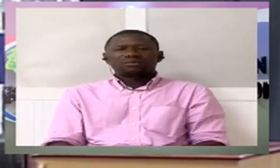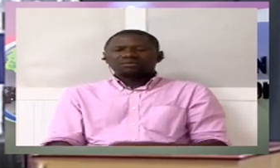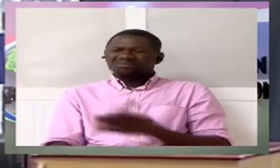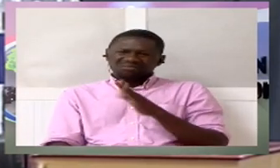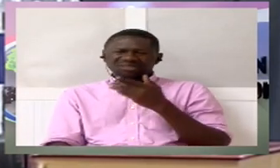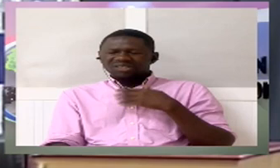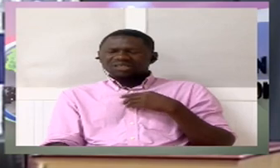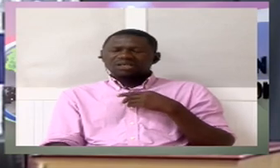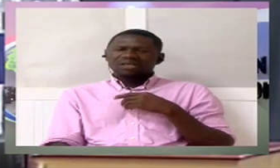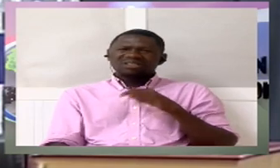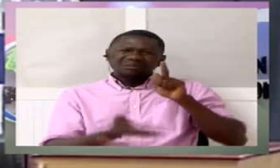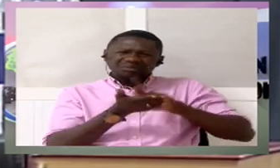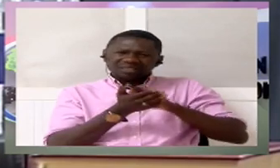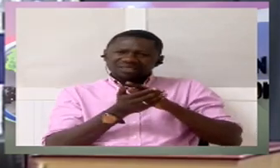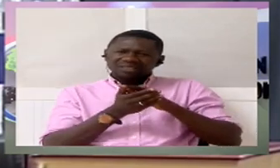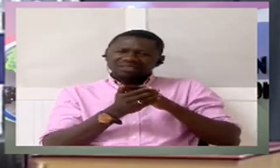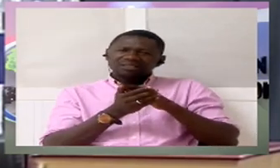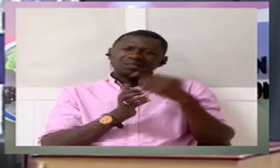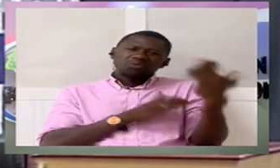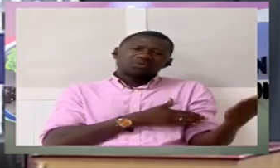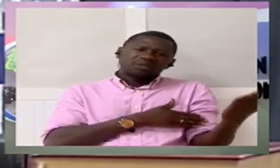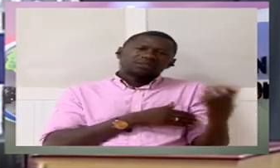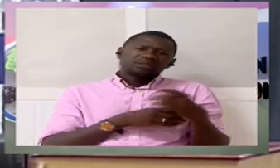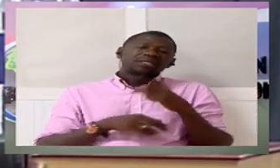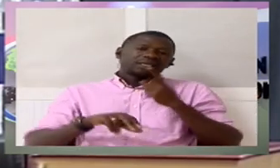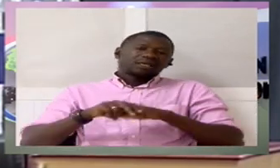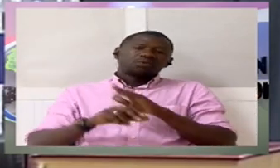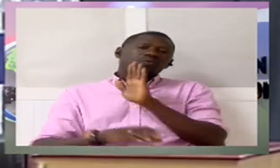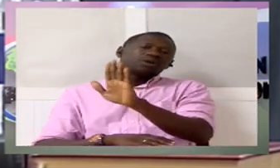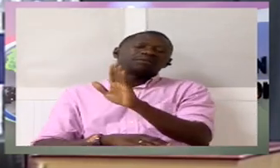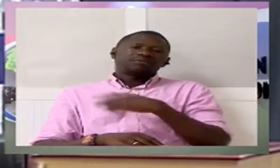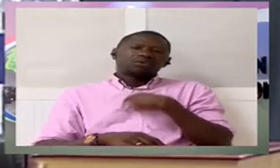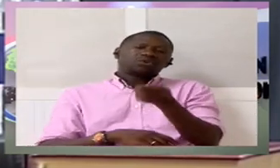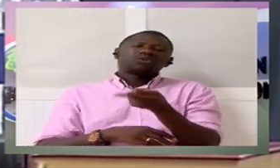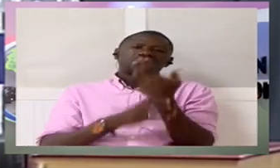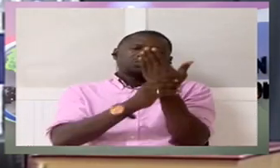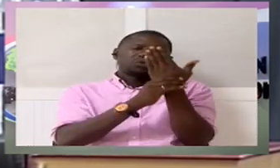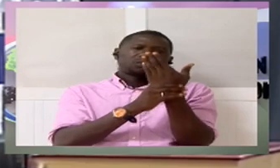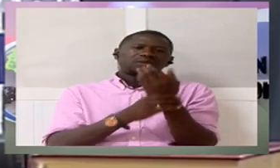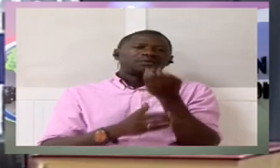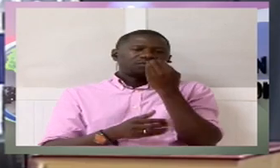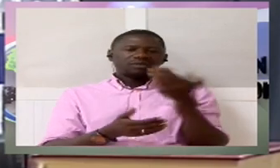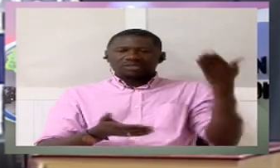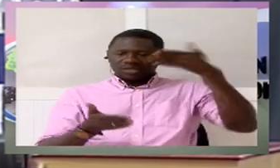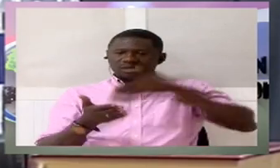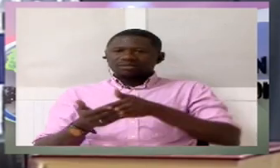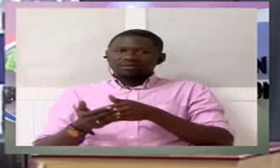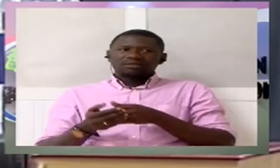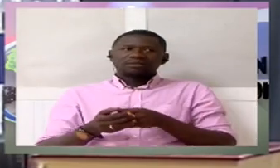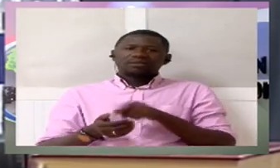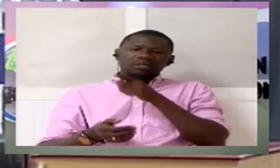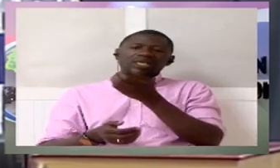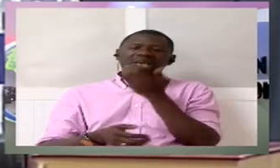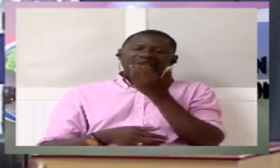Emergency. He was lying at the emergency wing. Whilst abe doctor olbatuka. Whilst waiting for the doctors. Domoro nata. The food arrived. Aye domoro